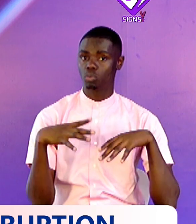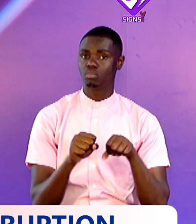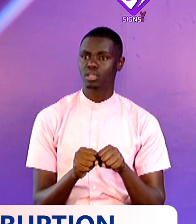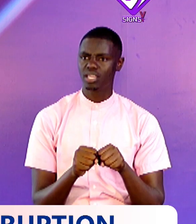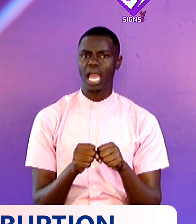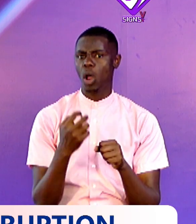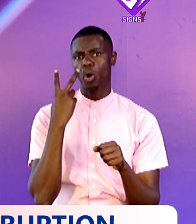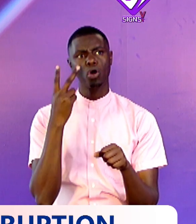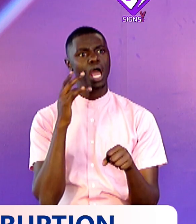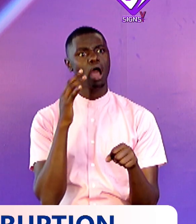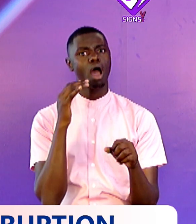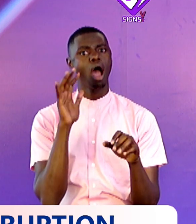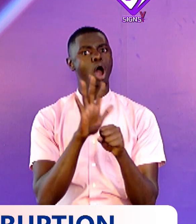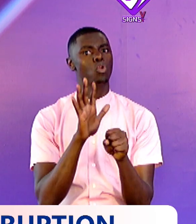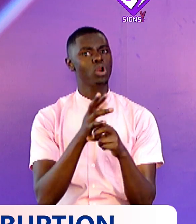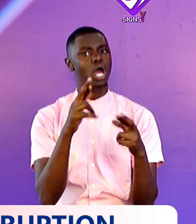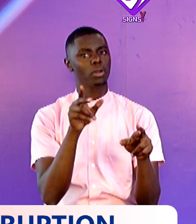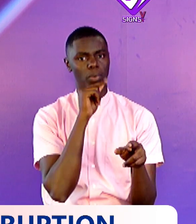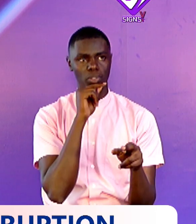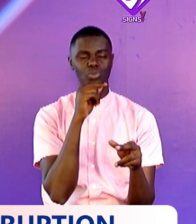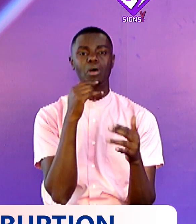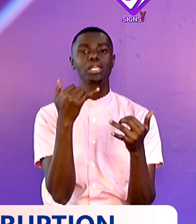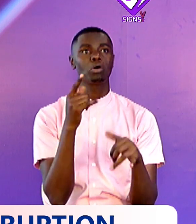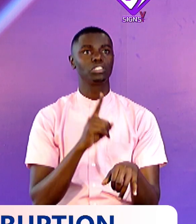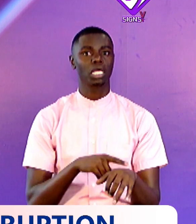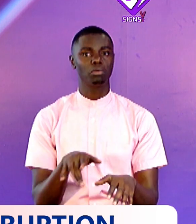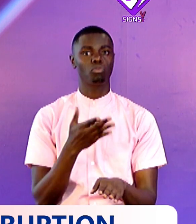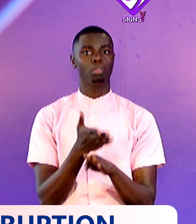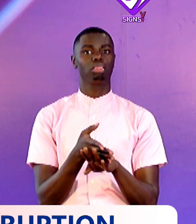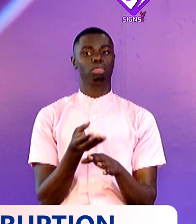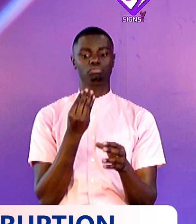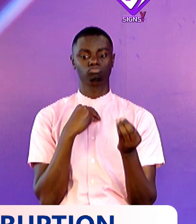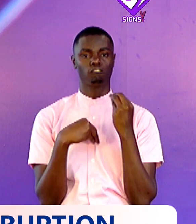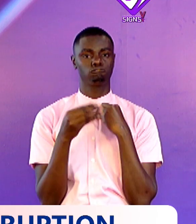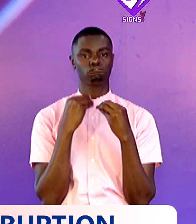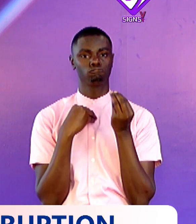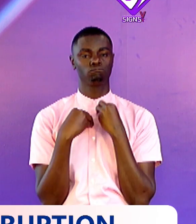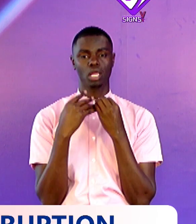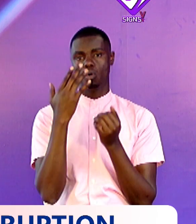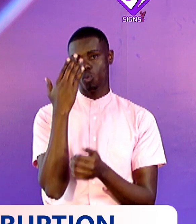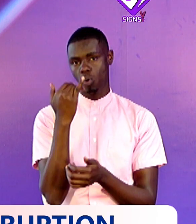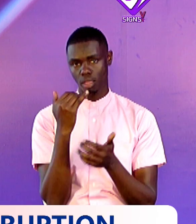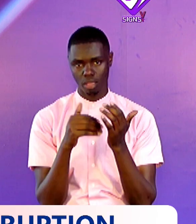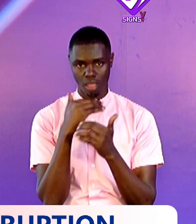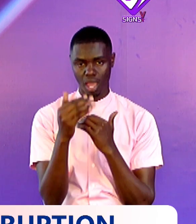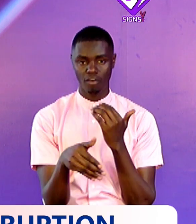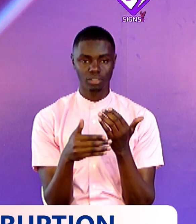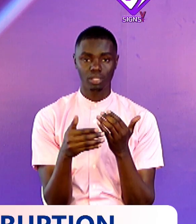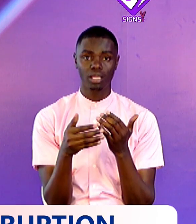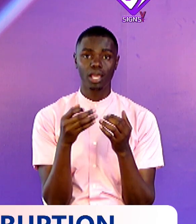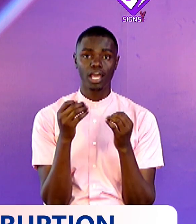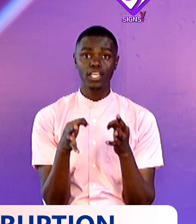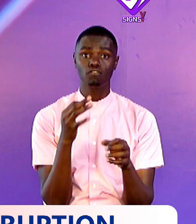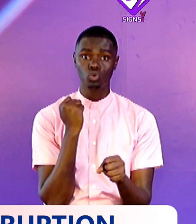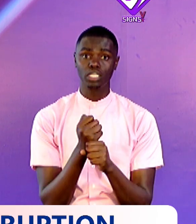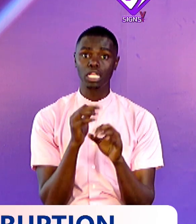much has been done. Therefore, it is our time to now start doing what? Start eating. Because after you have built the roads, if you did a proper